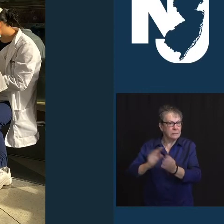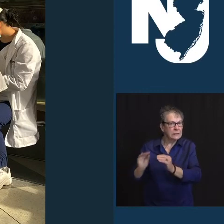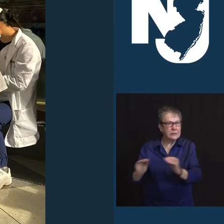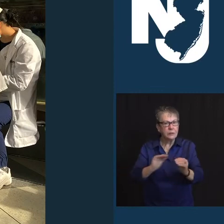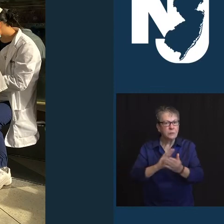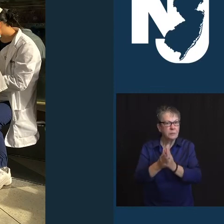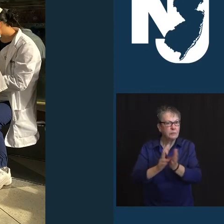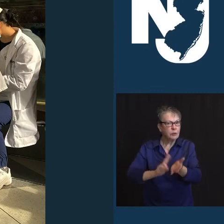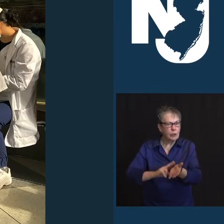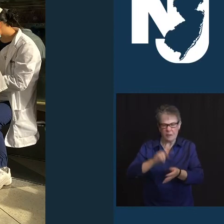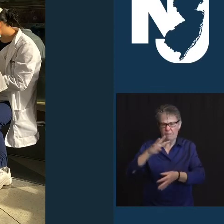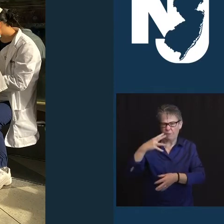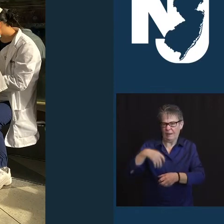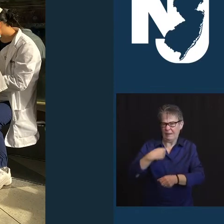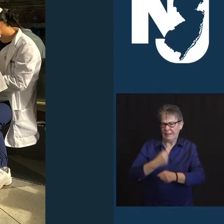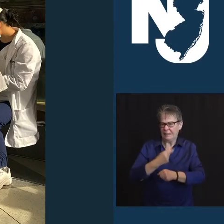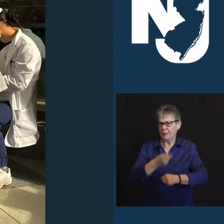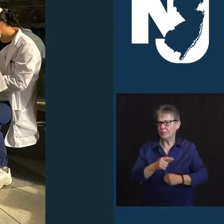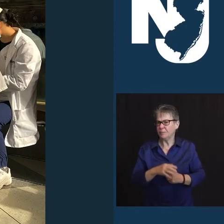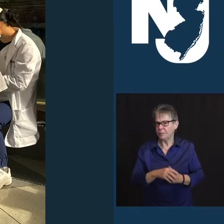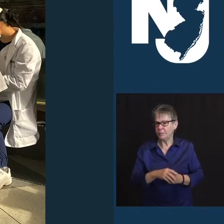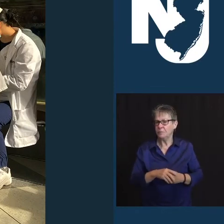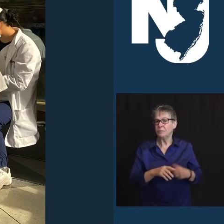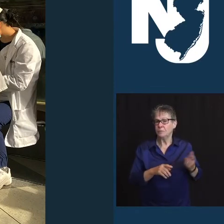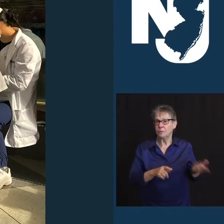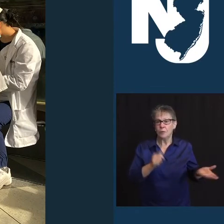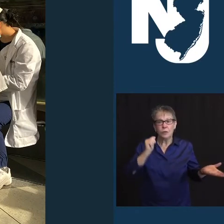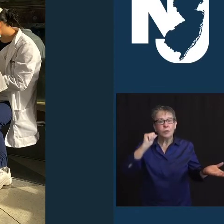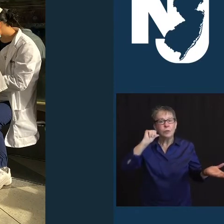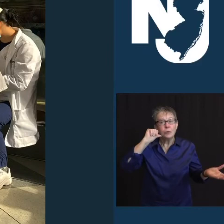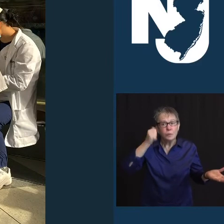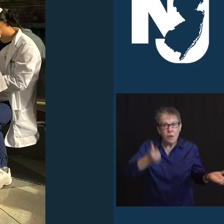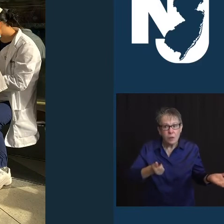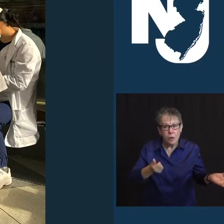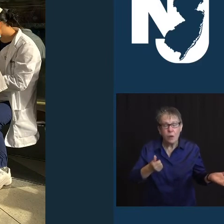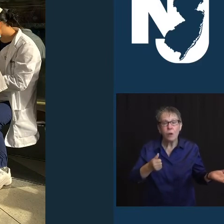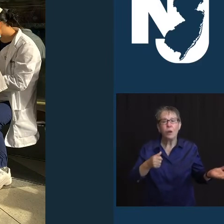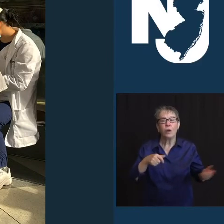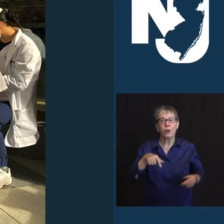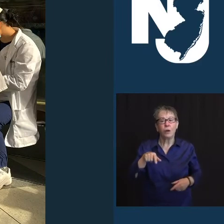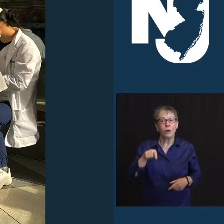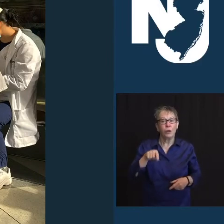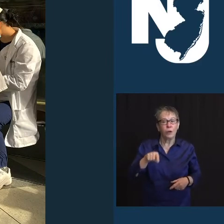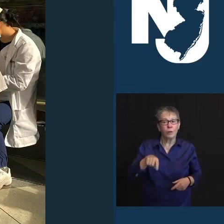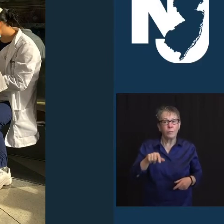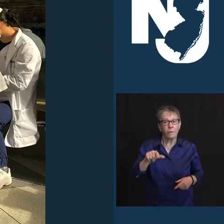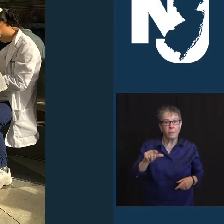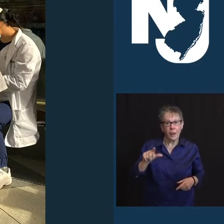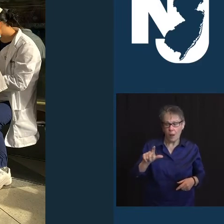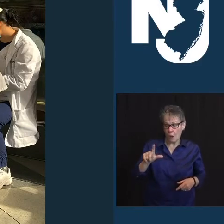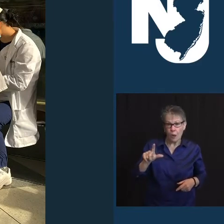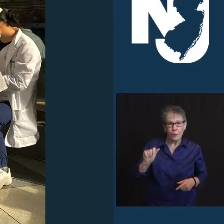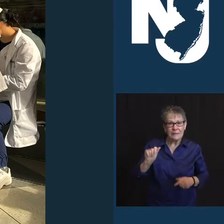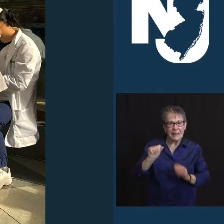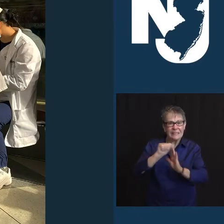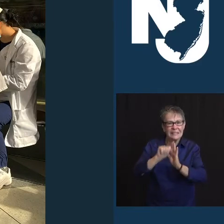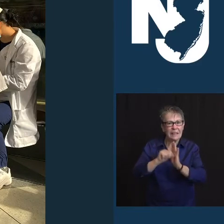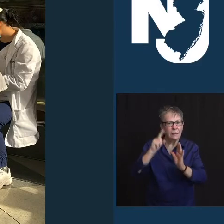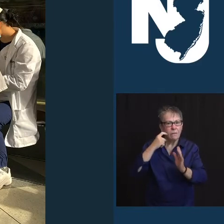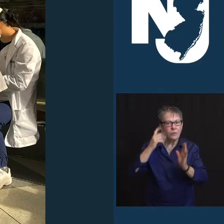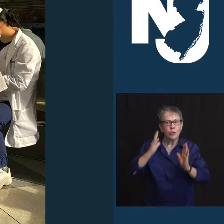I know Lieutenant Governor Sheila Oliver and I, Pat would love to have you if you're available. We'll travel to Kearney to tour the Hudson